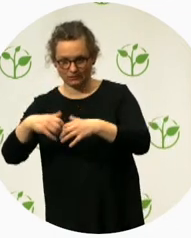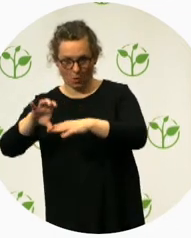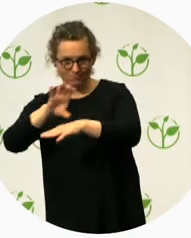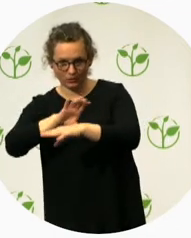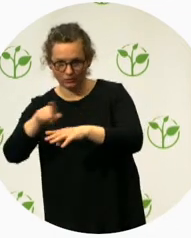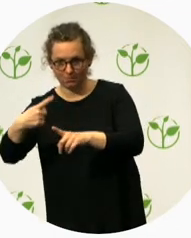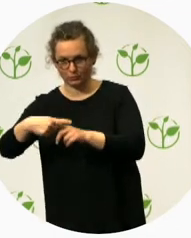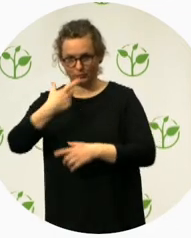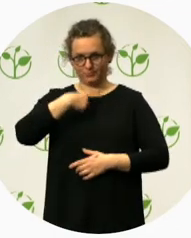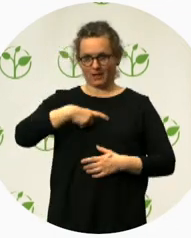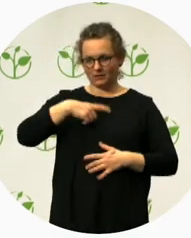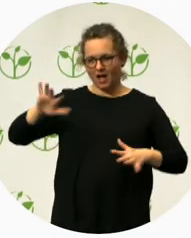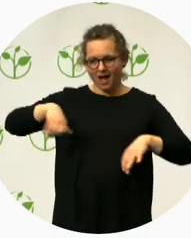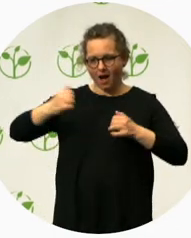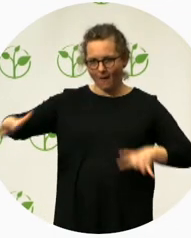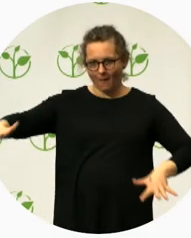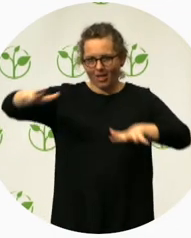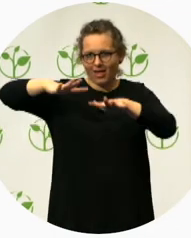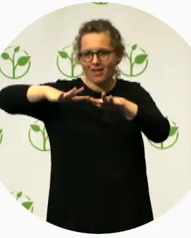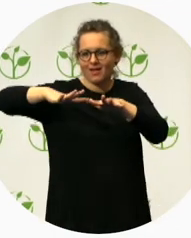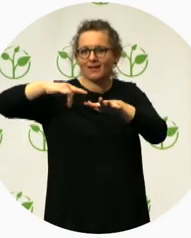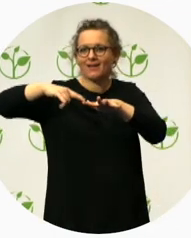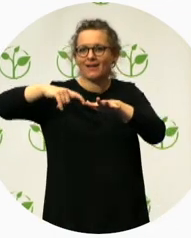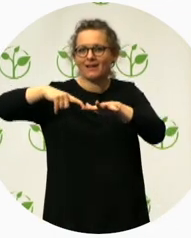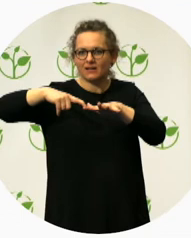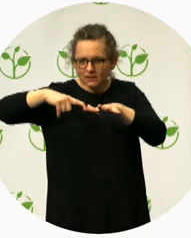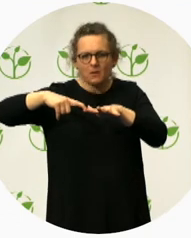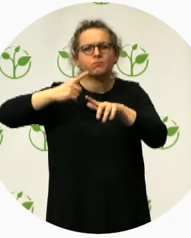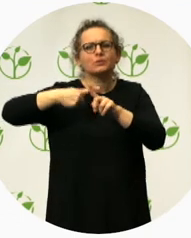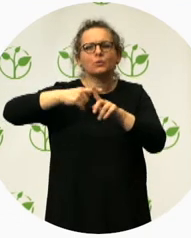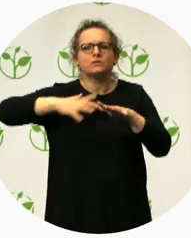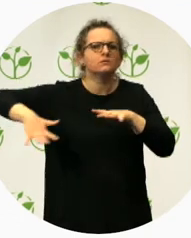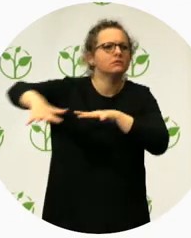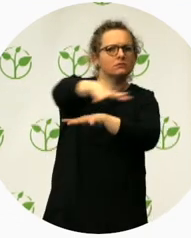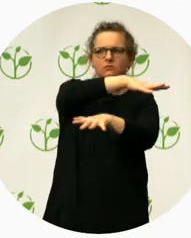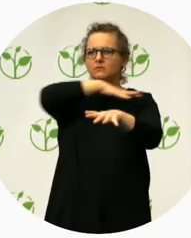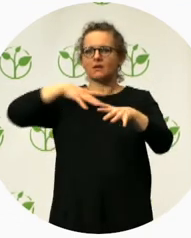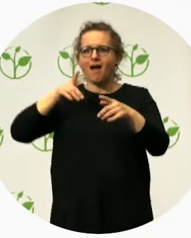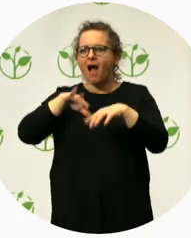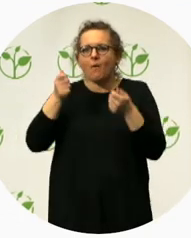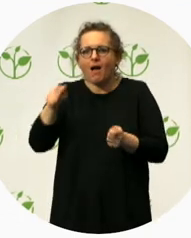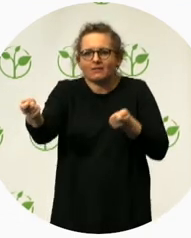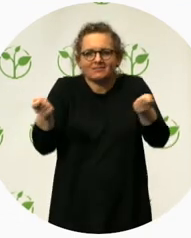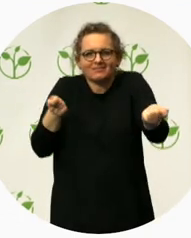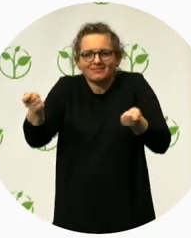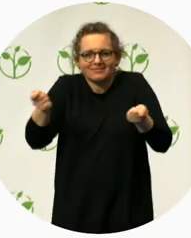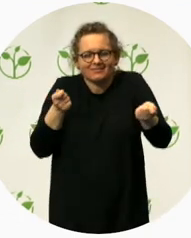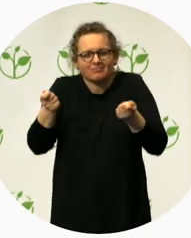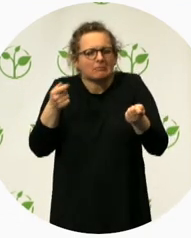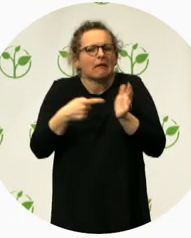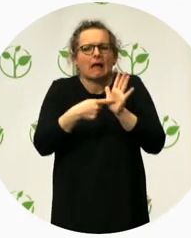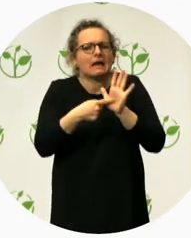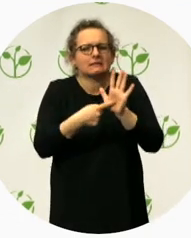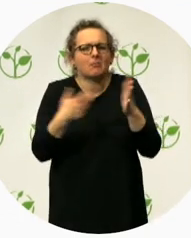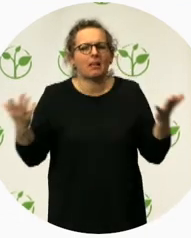environment, again, a very, very strong way in which some of those gaps are going to be filled.